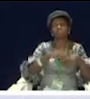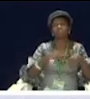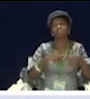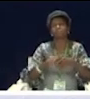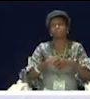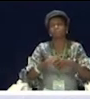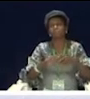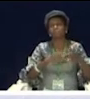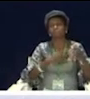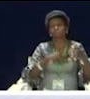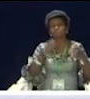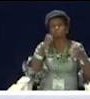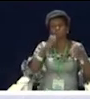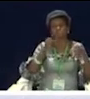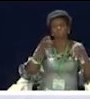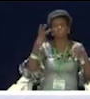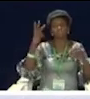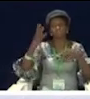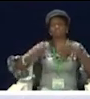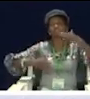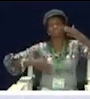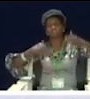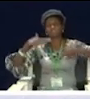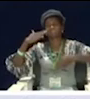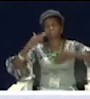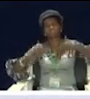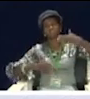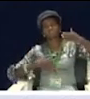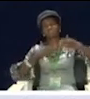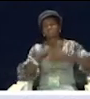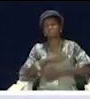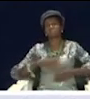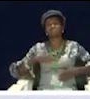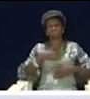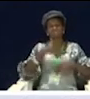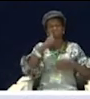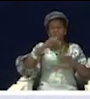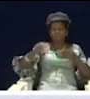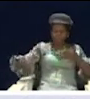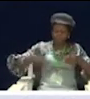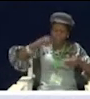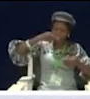And she was enjoying herself, soaking gari.